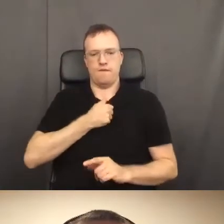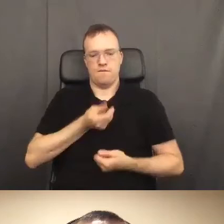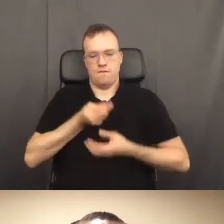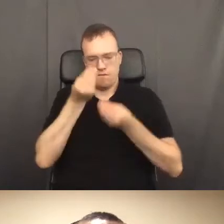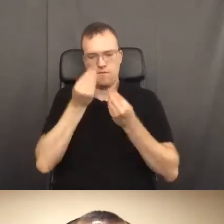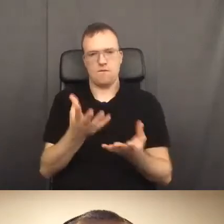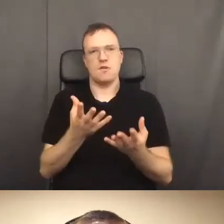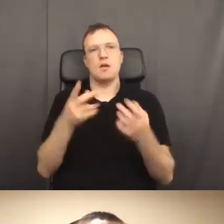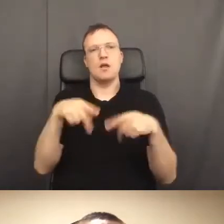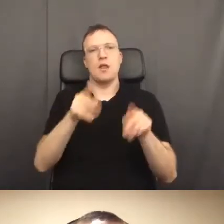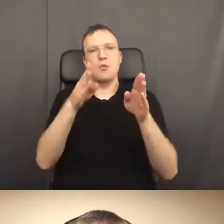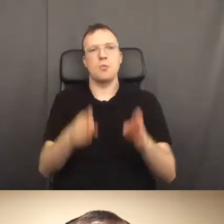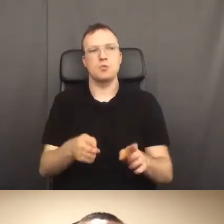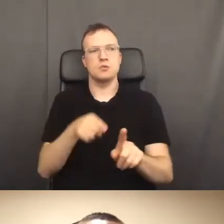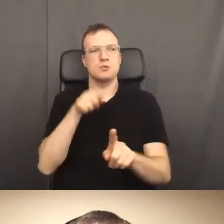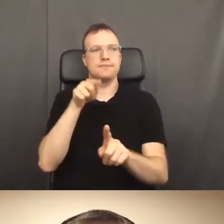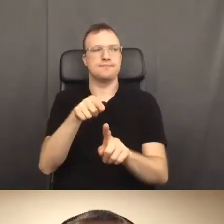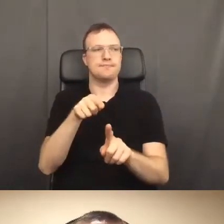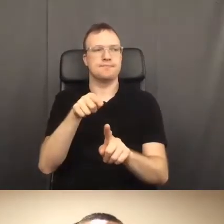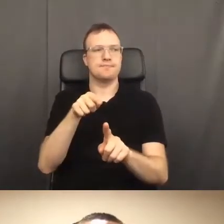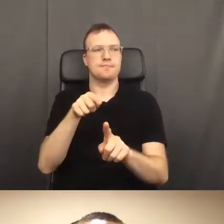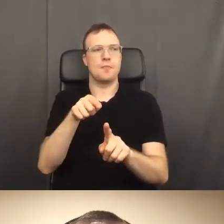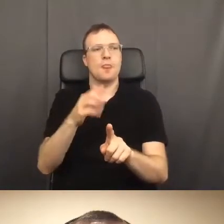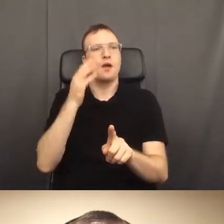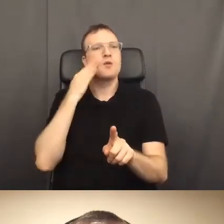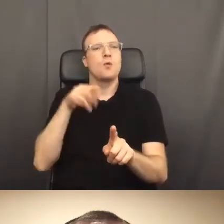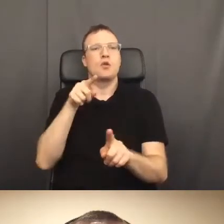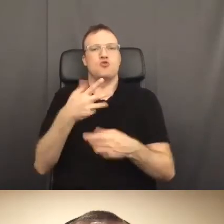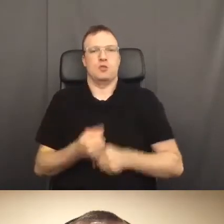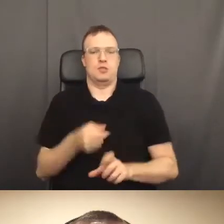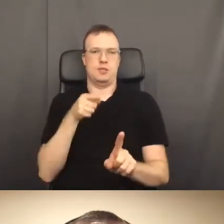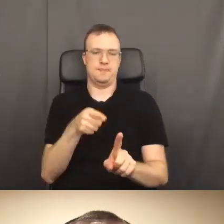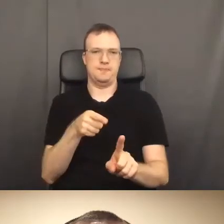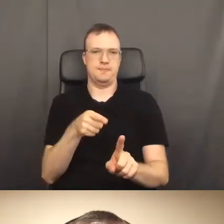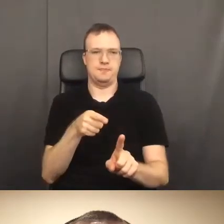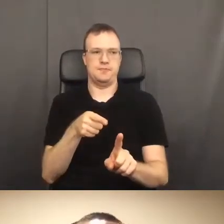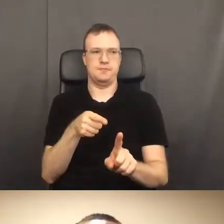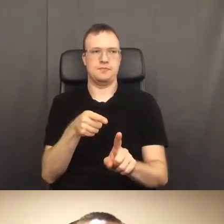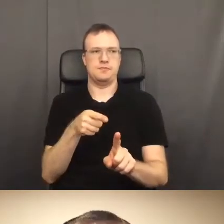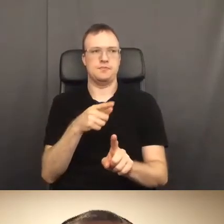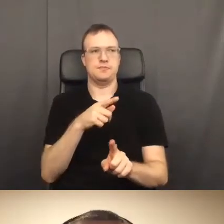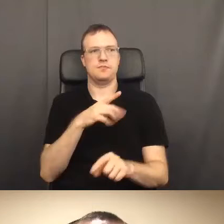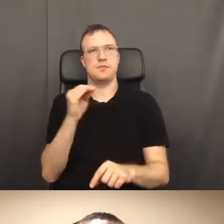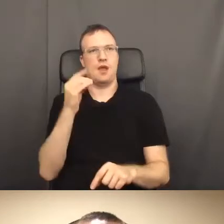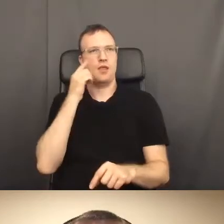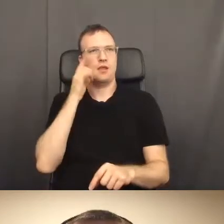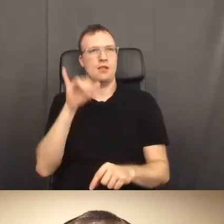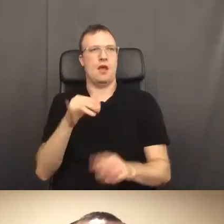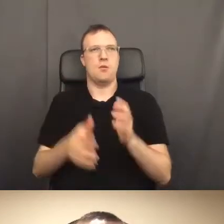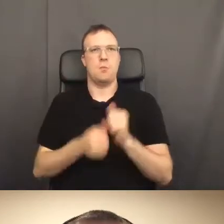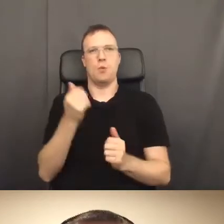the person to know that you trust them. I think that's the easiest